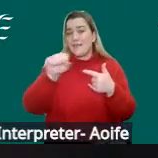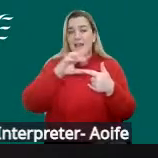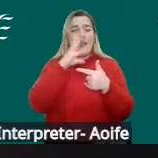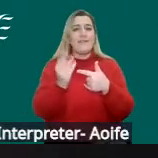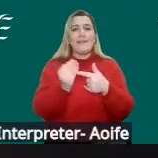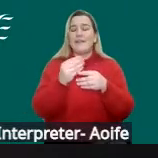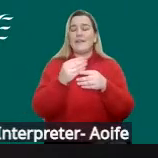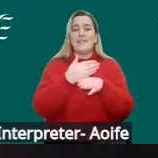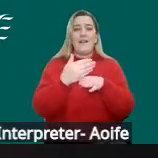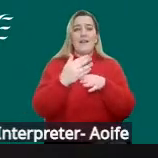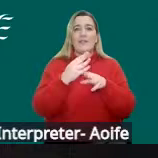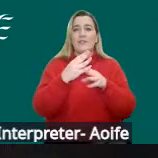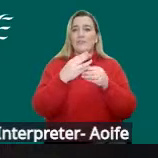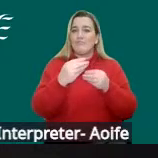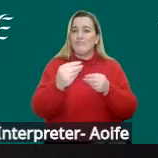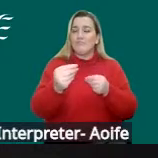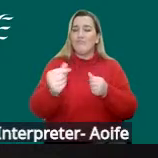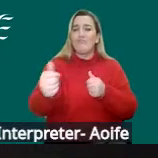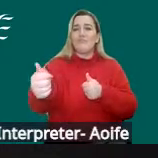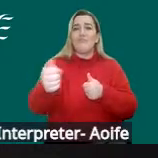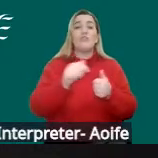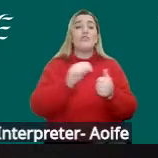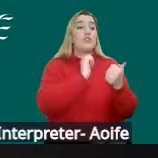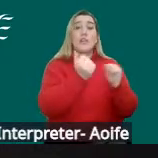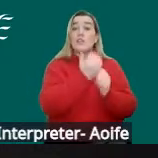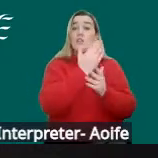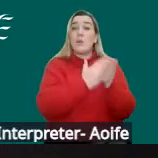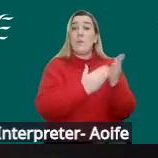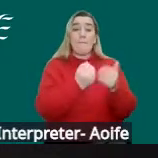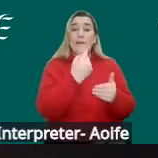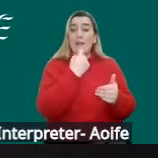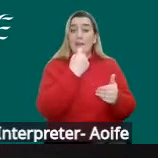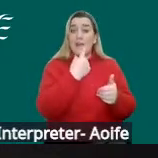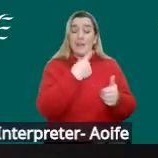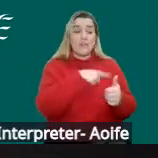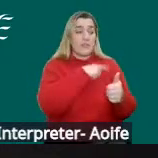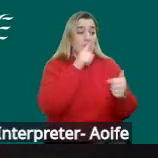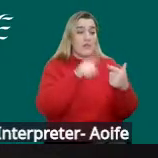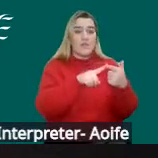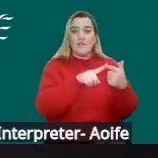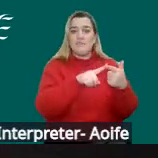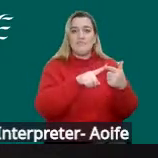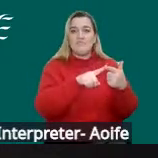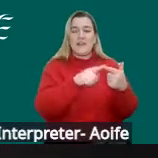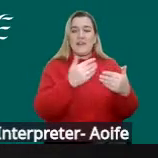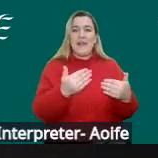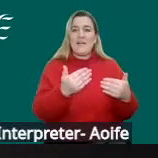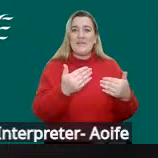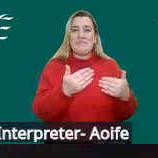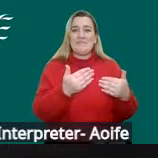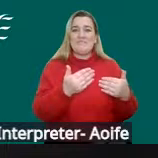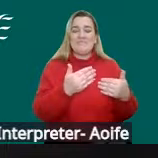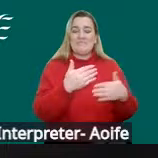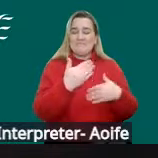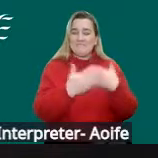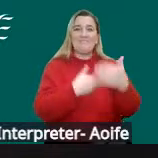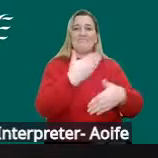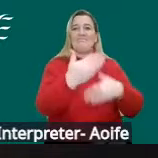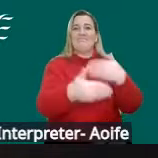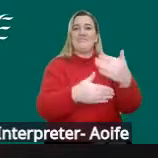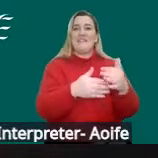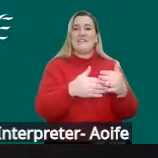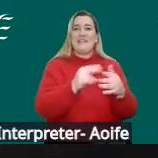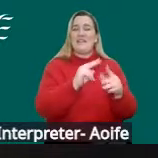She changed around some of my medication and I have not looked back since. It's just